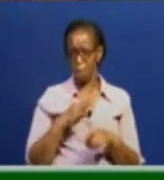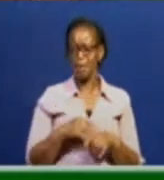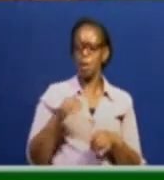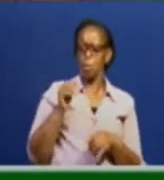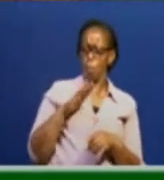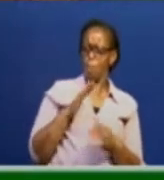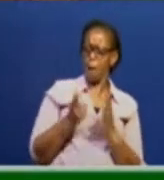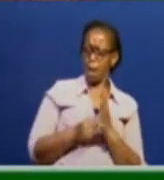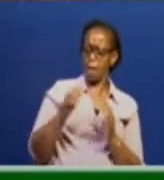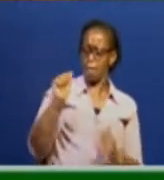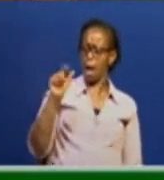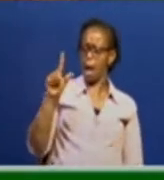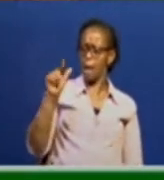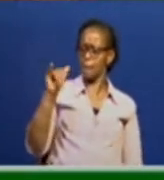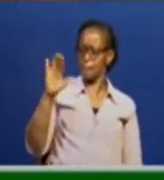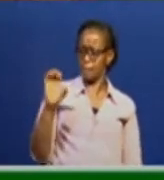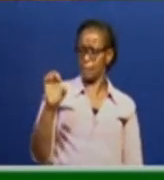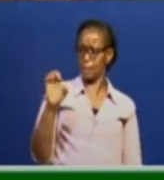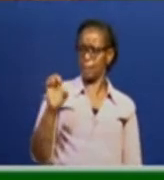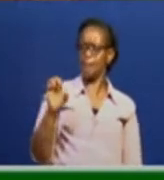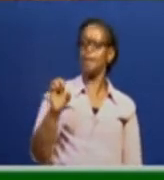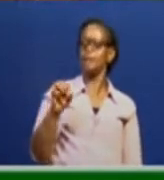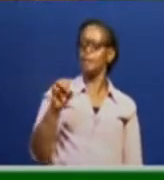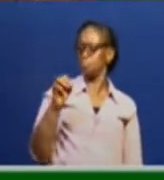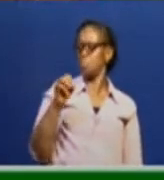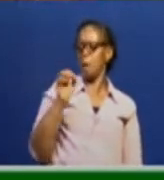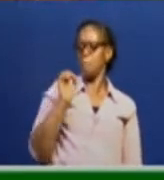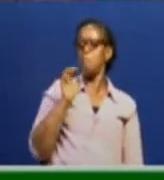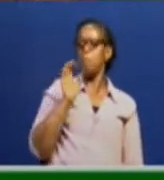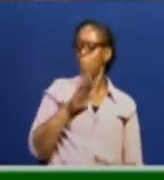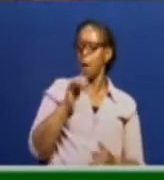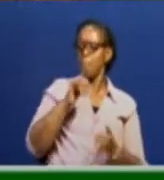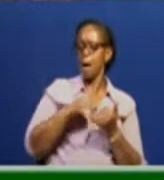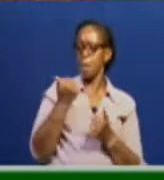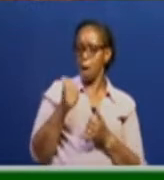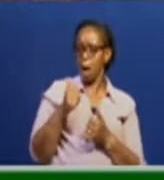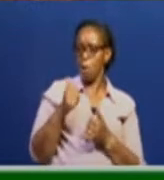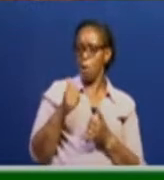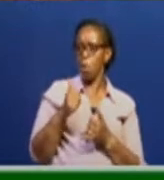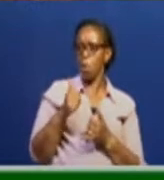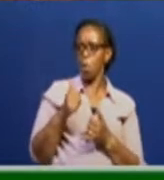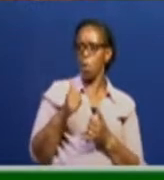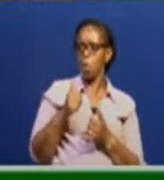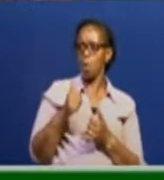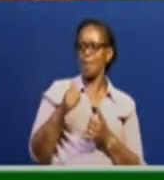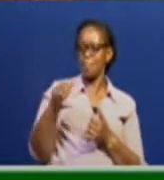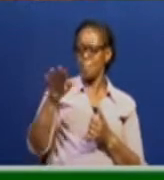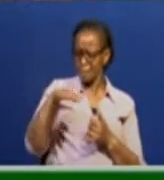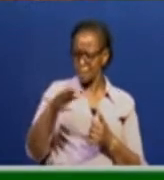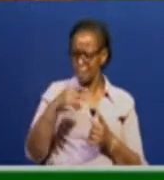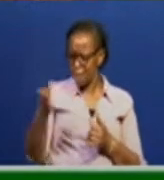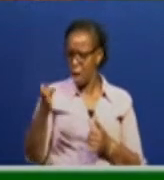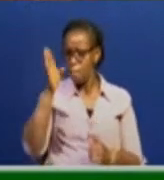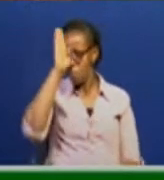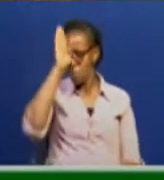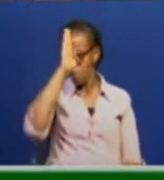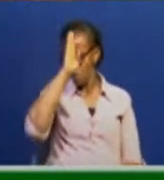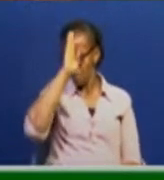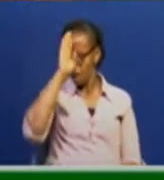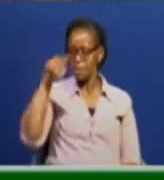Nato, a single mother in a place called Milo in Bungoma, told